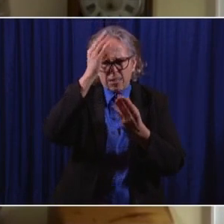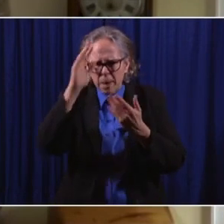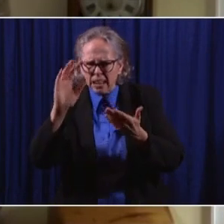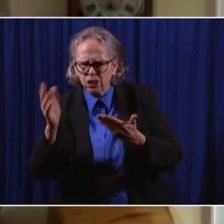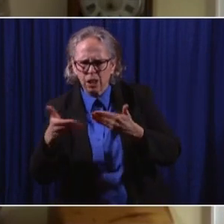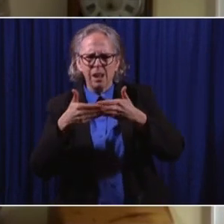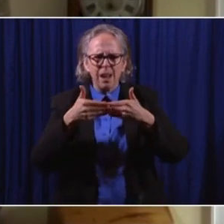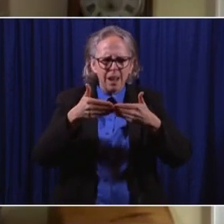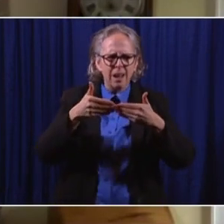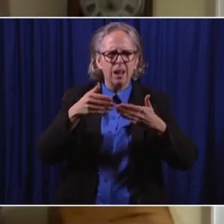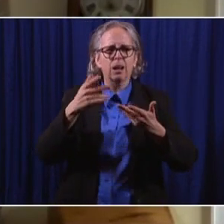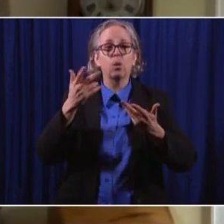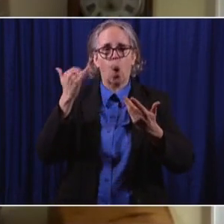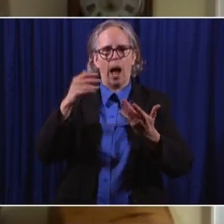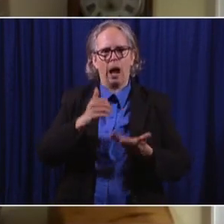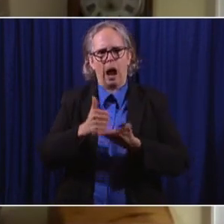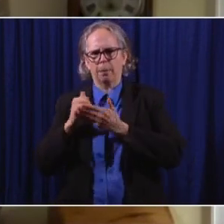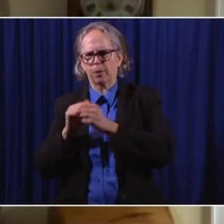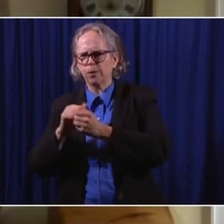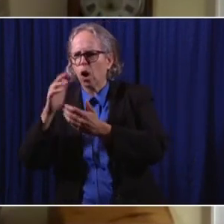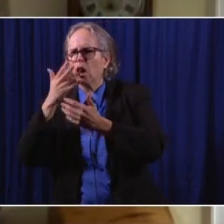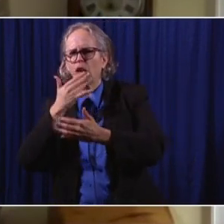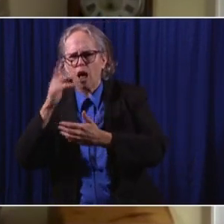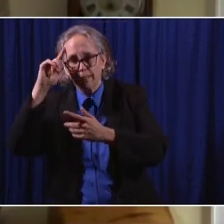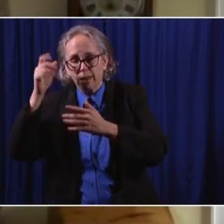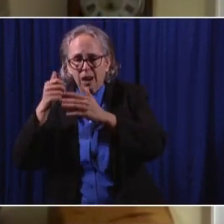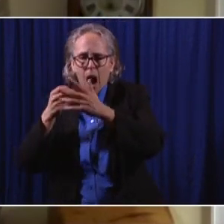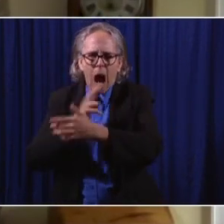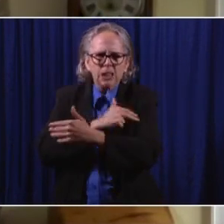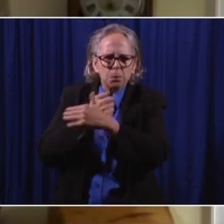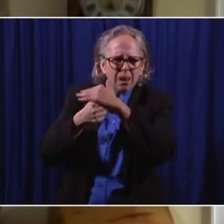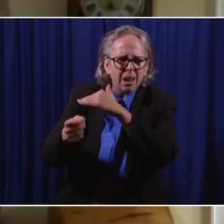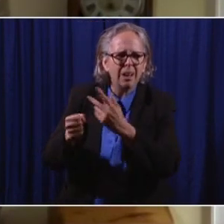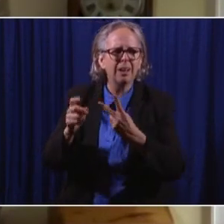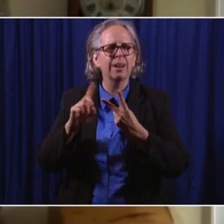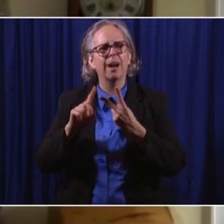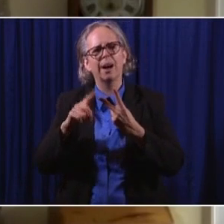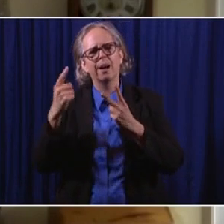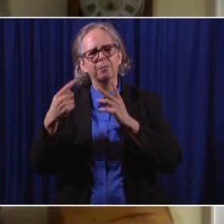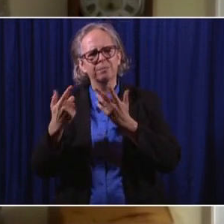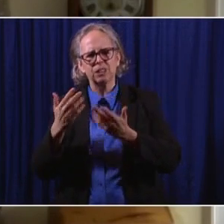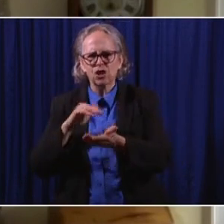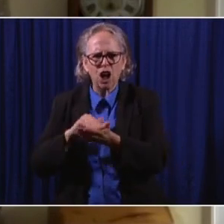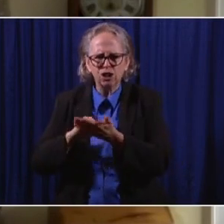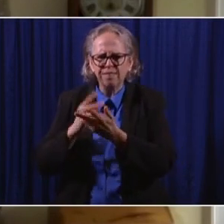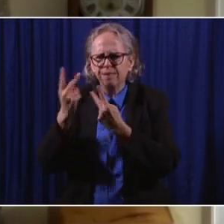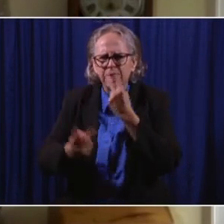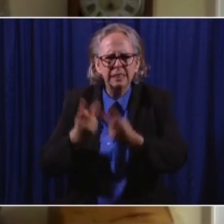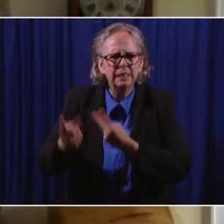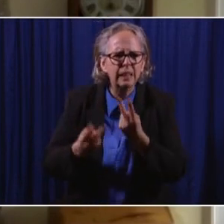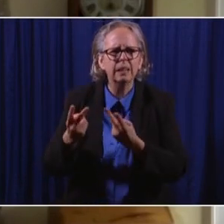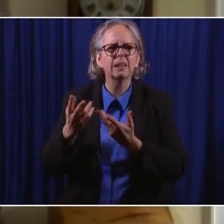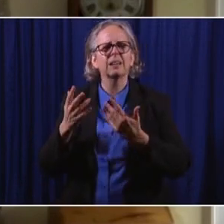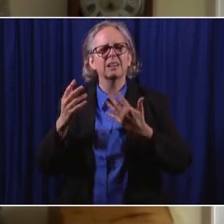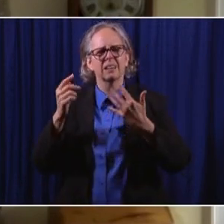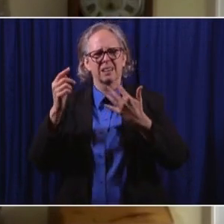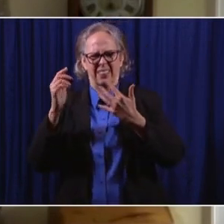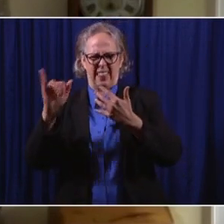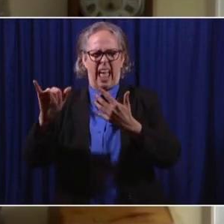on hospitalization and health use with some early indicators built into